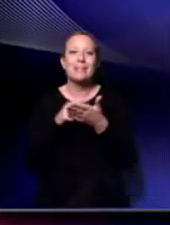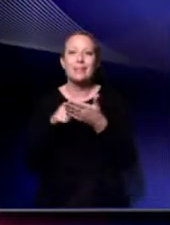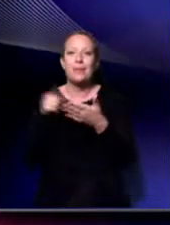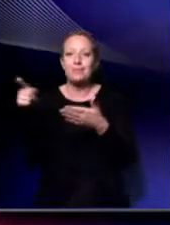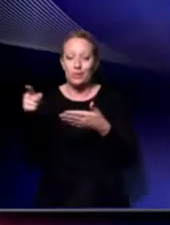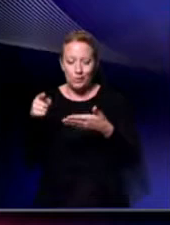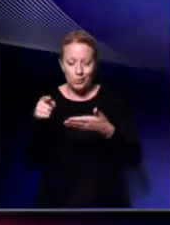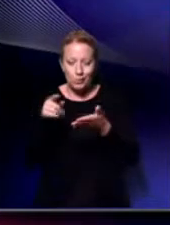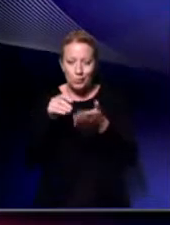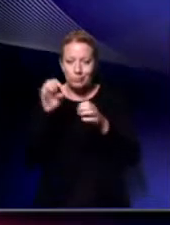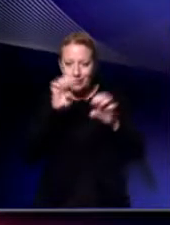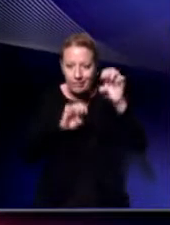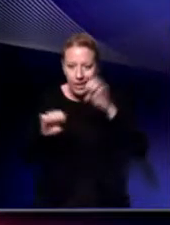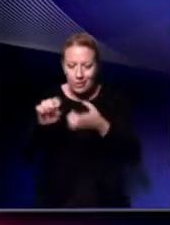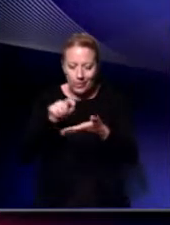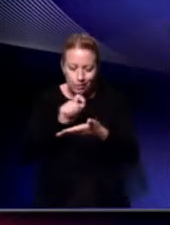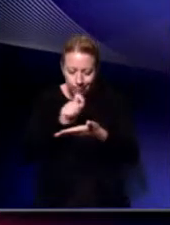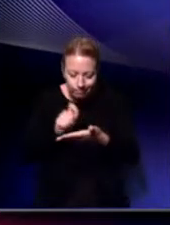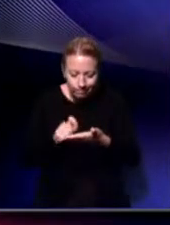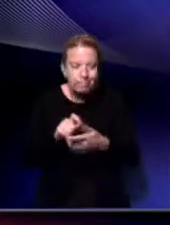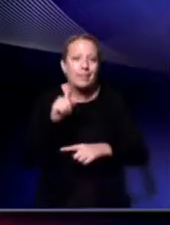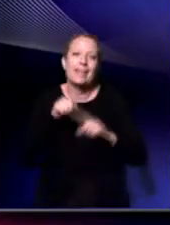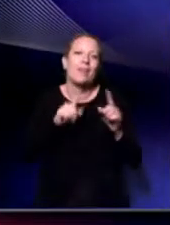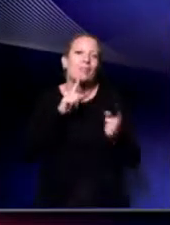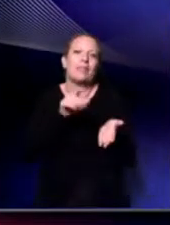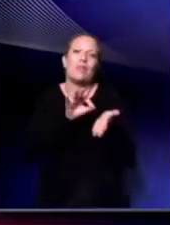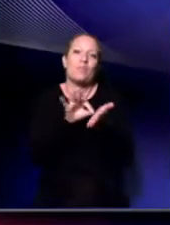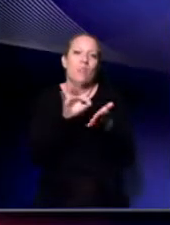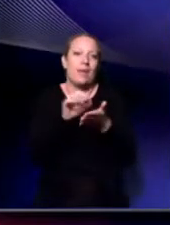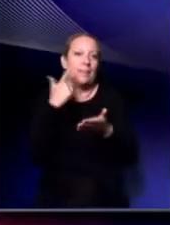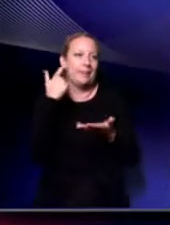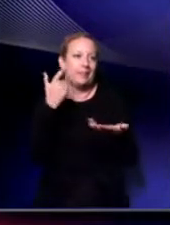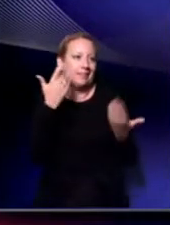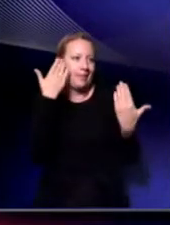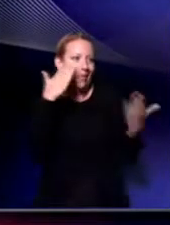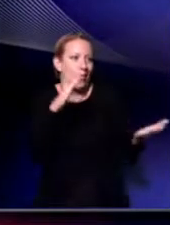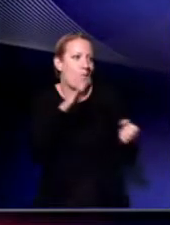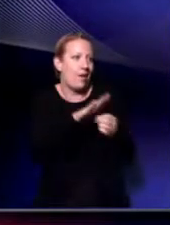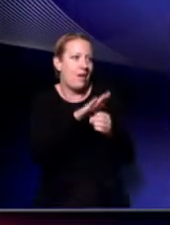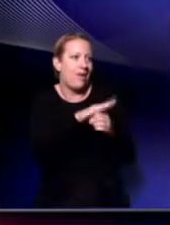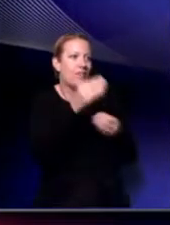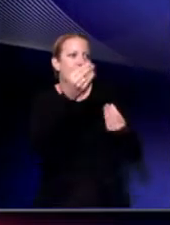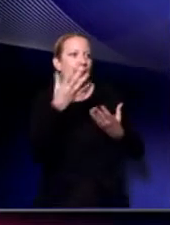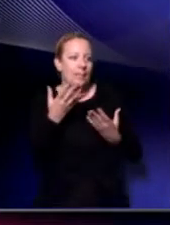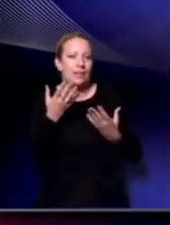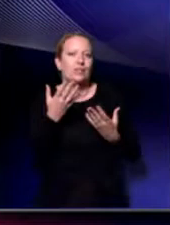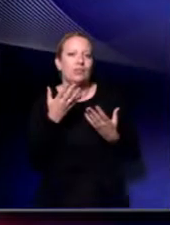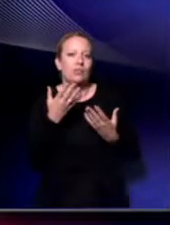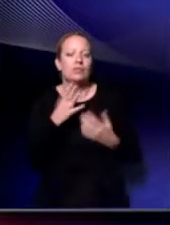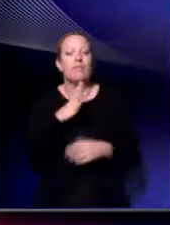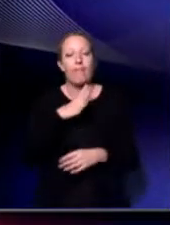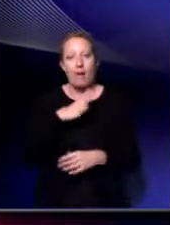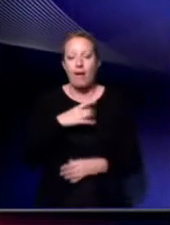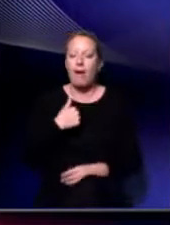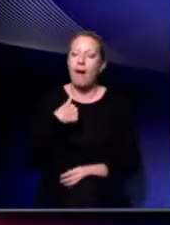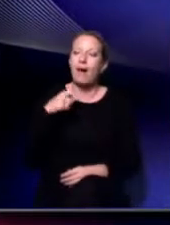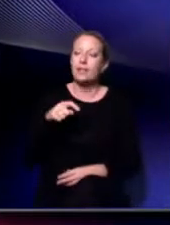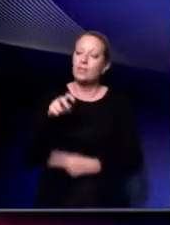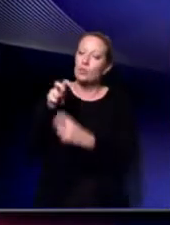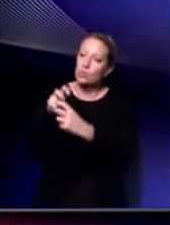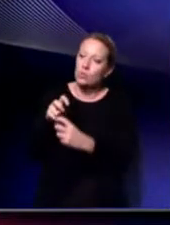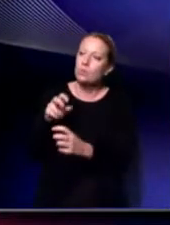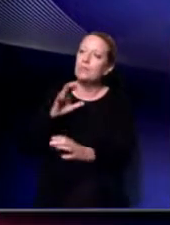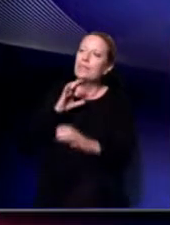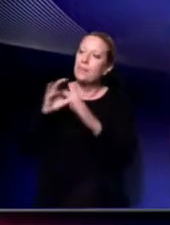because you didn't have sufficient information. So need to have a conversation with you about what kind